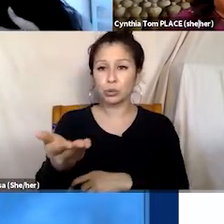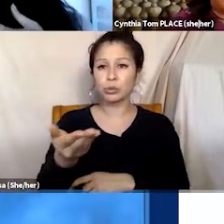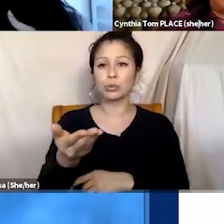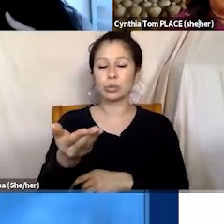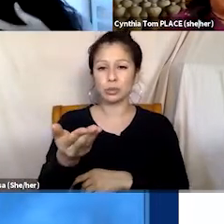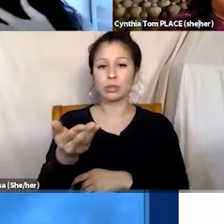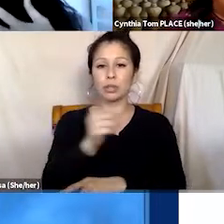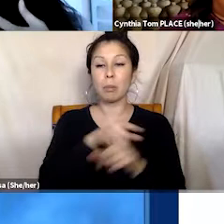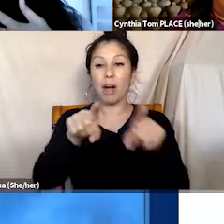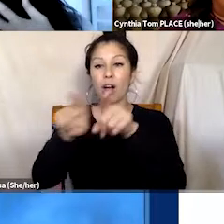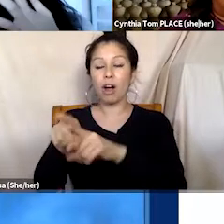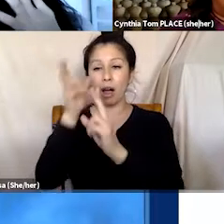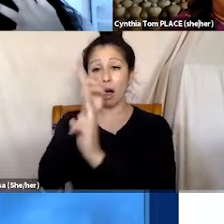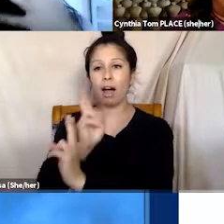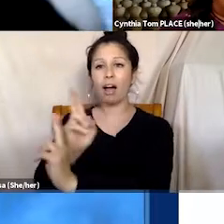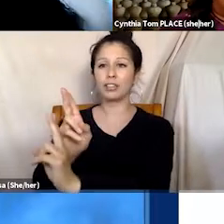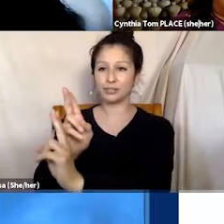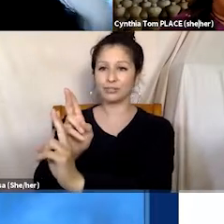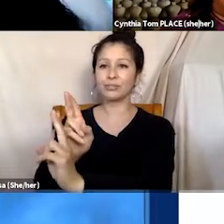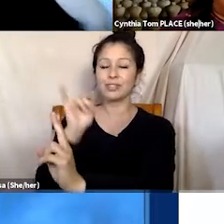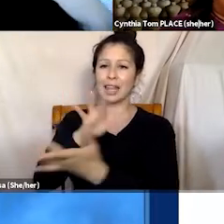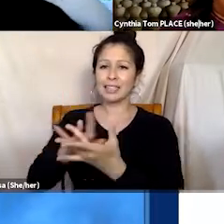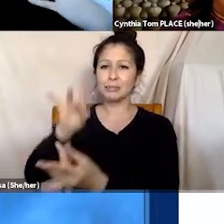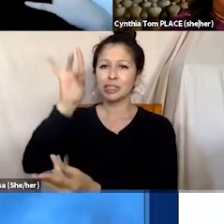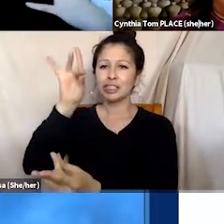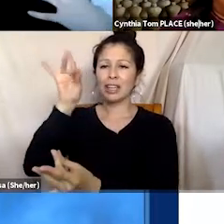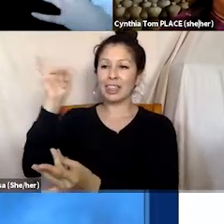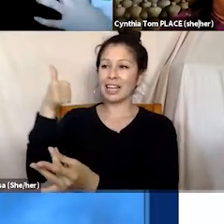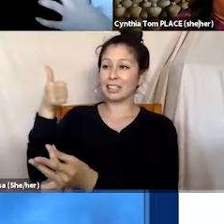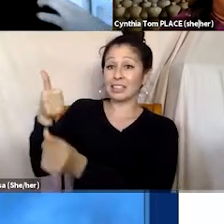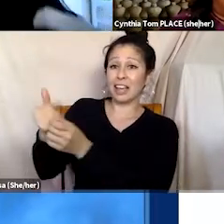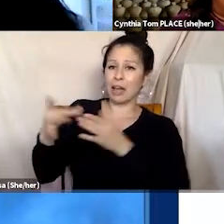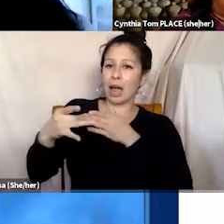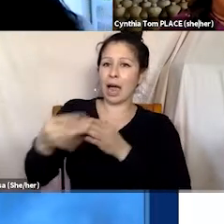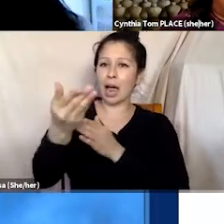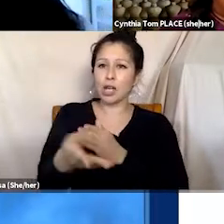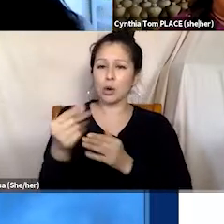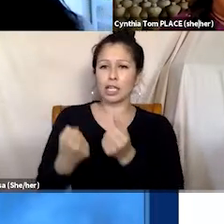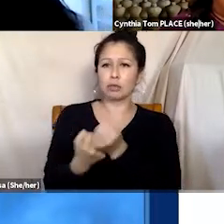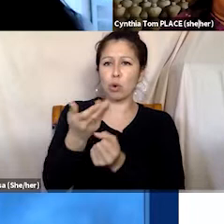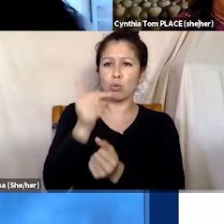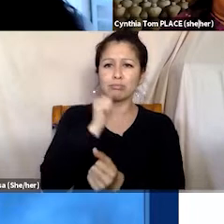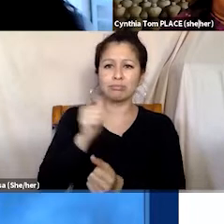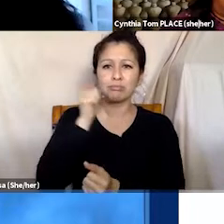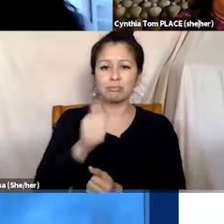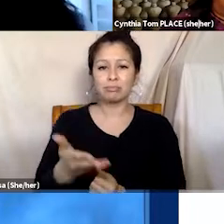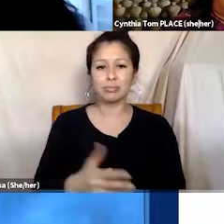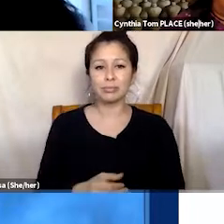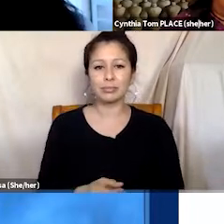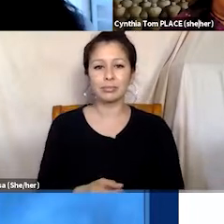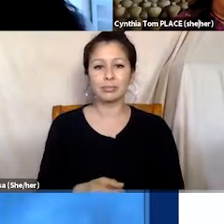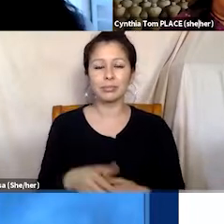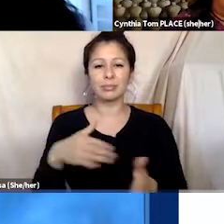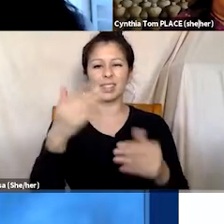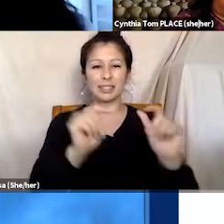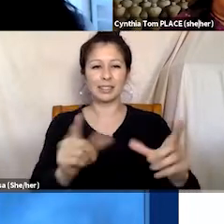you, but you're also honoring the spirits that guide you and support you every day. So we can go to the